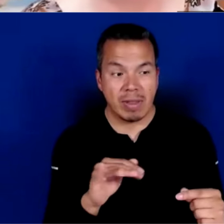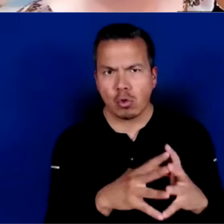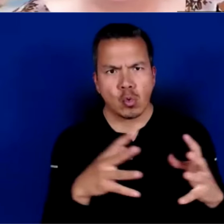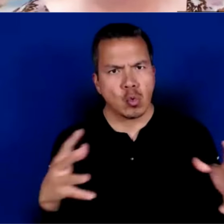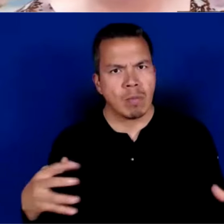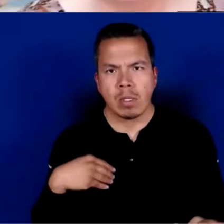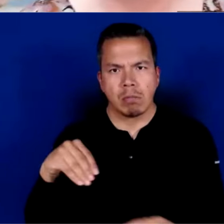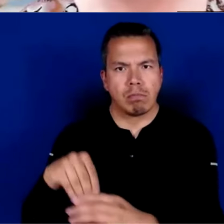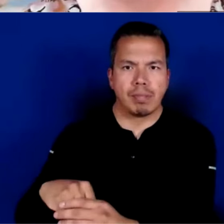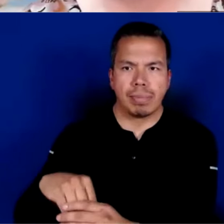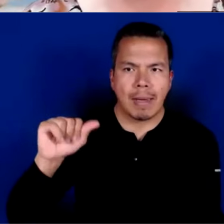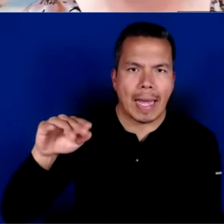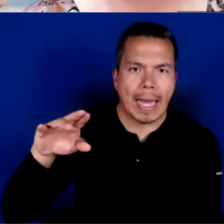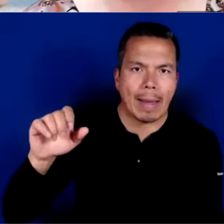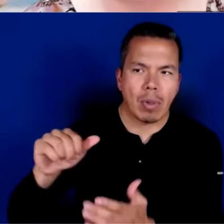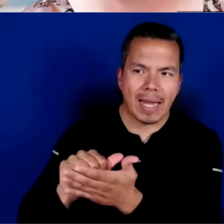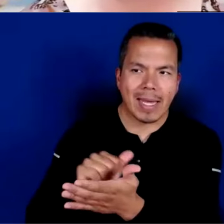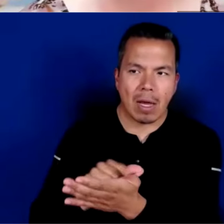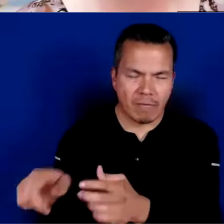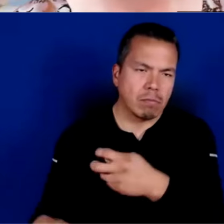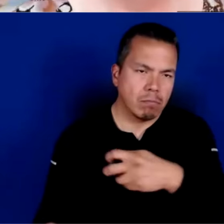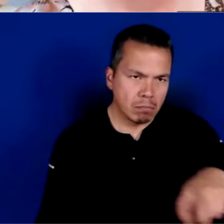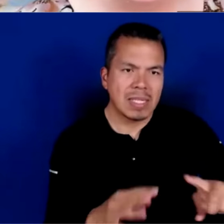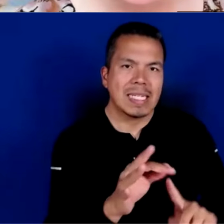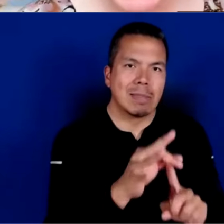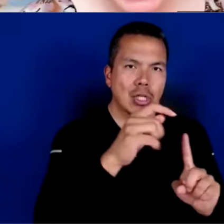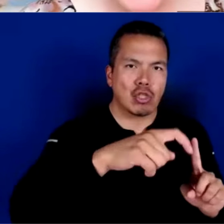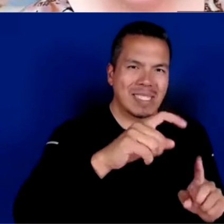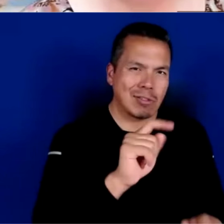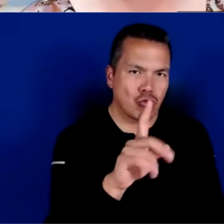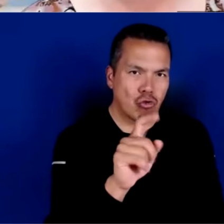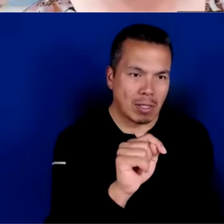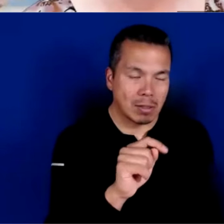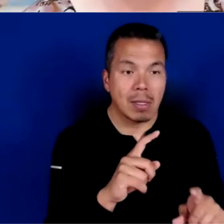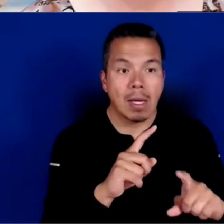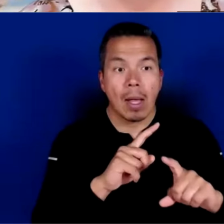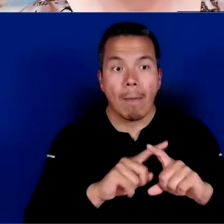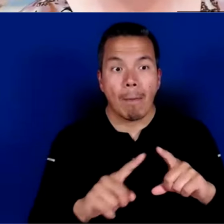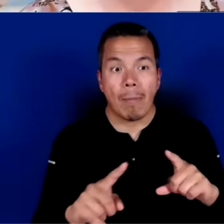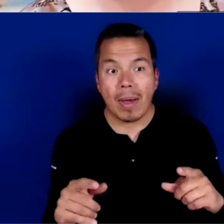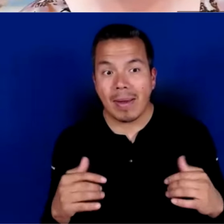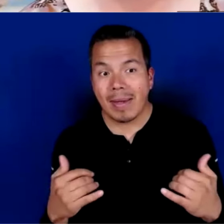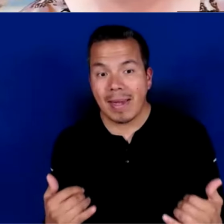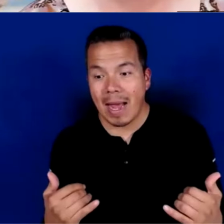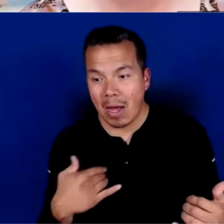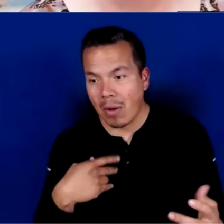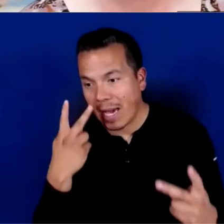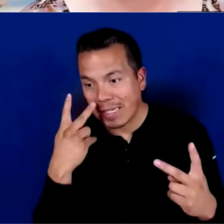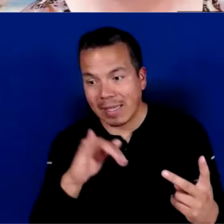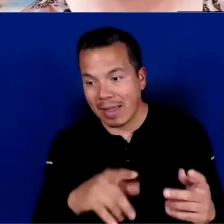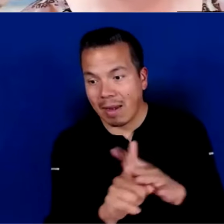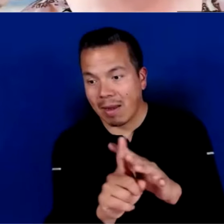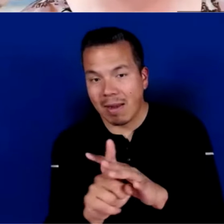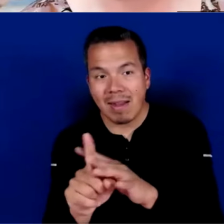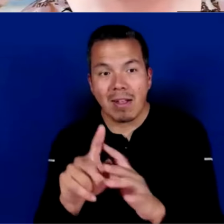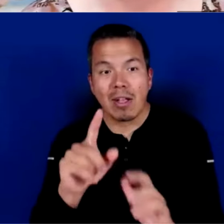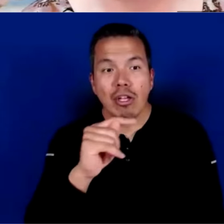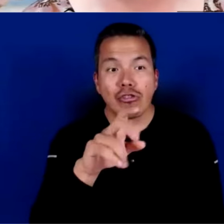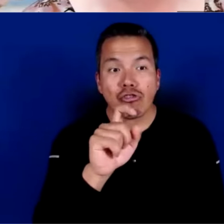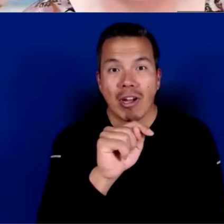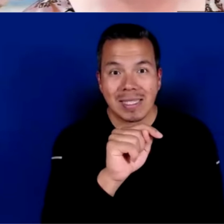ABLE account. You'd want to put that in a special needs trust. But these days, I'm always writing into those trust instruments that they